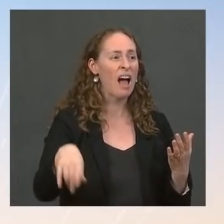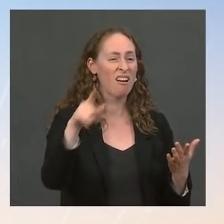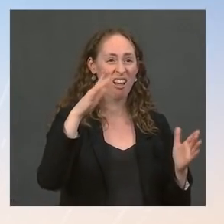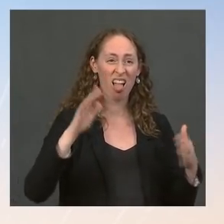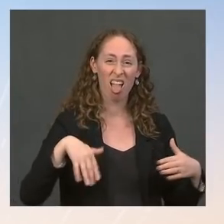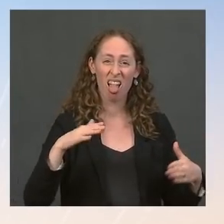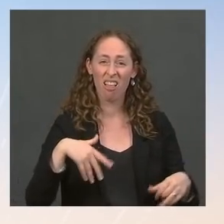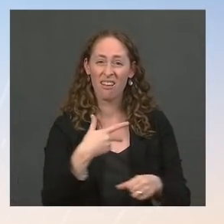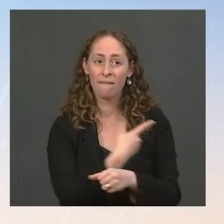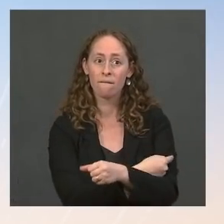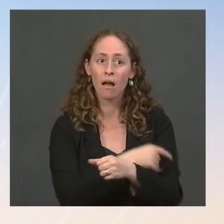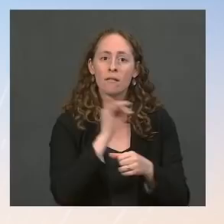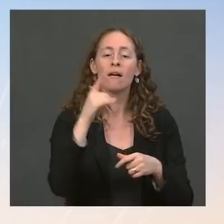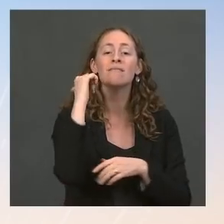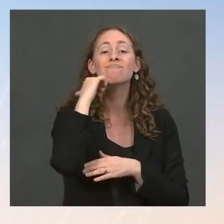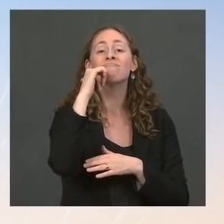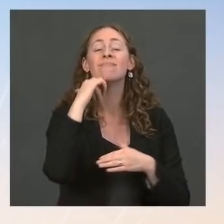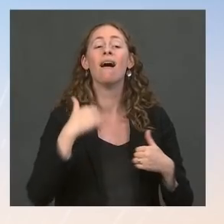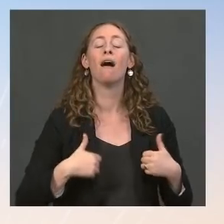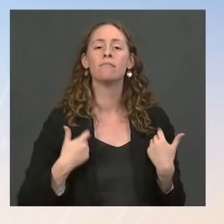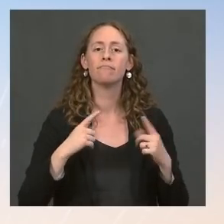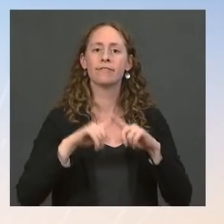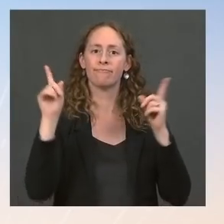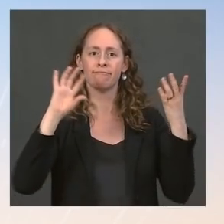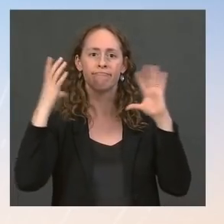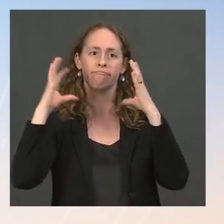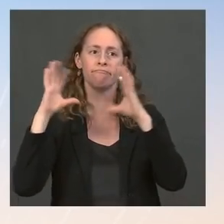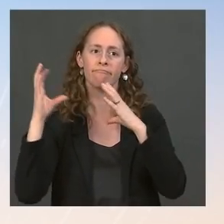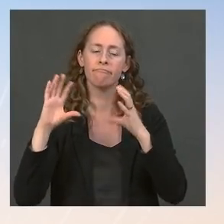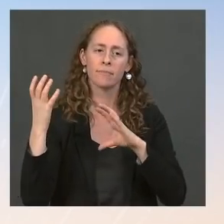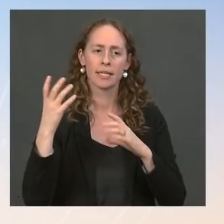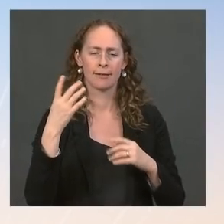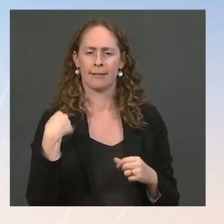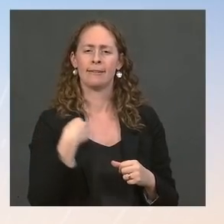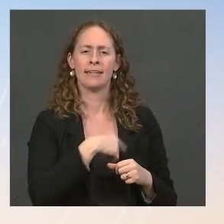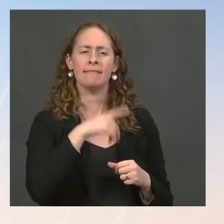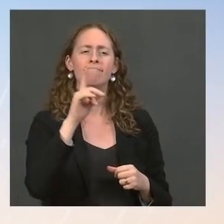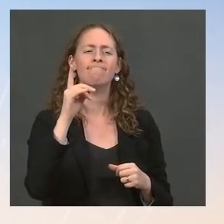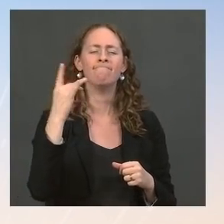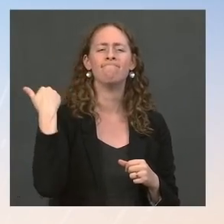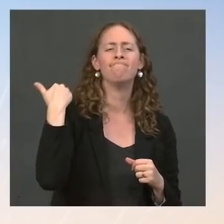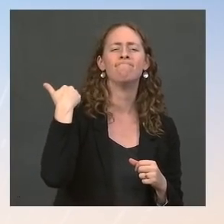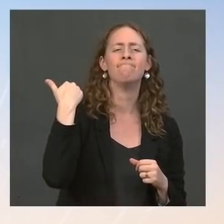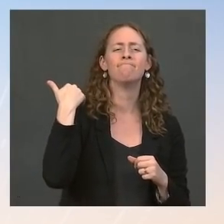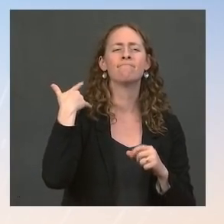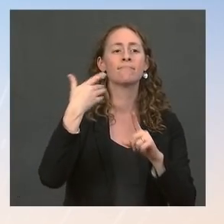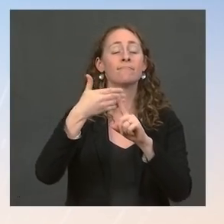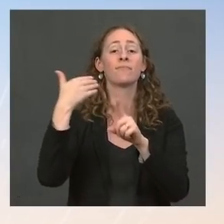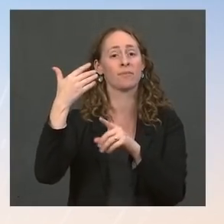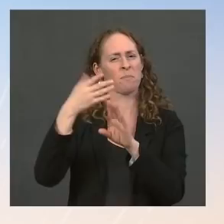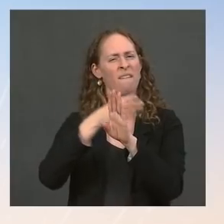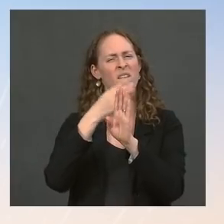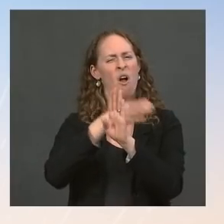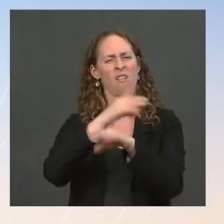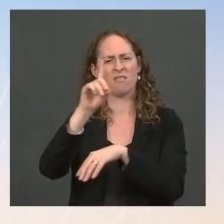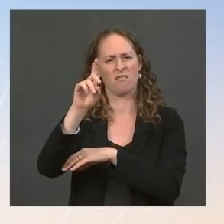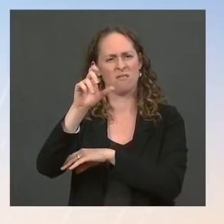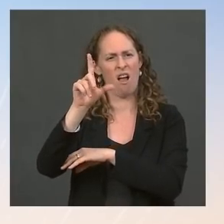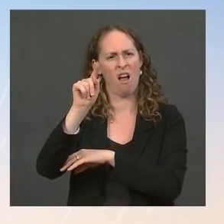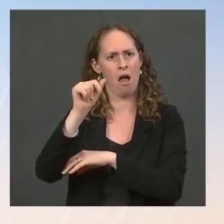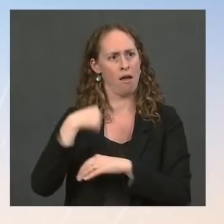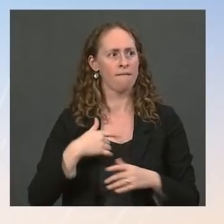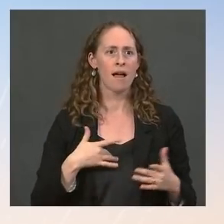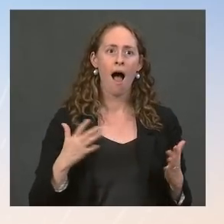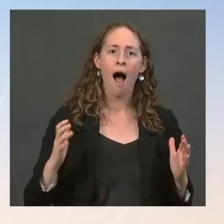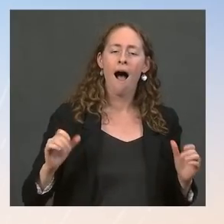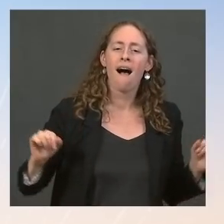their daily lives. There was an assumption several months ago before the rise of Delta that we would be over and through it and back to normal at this